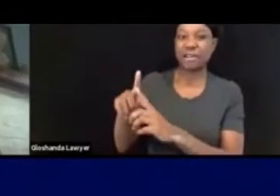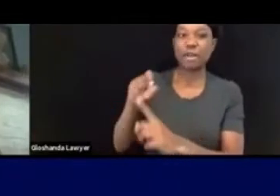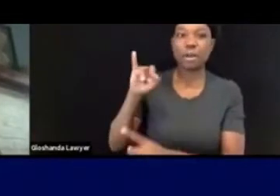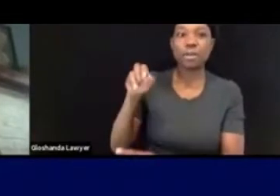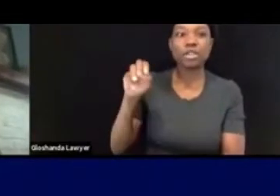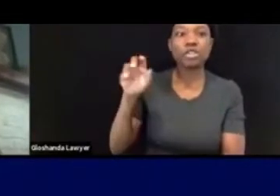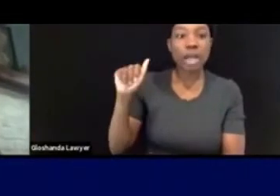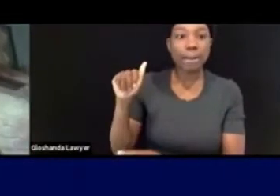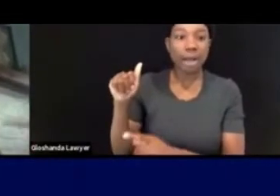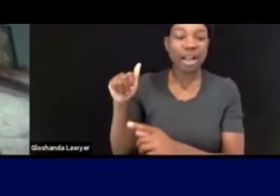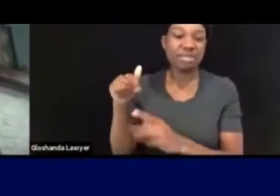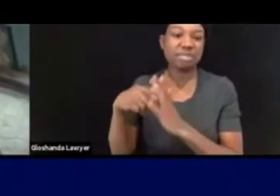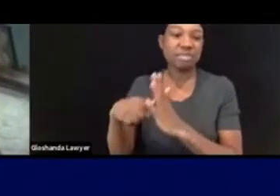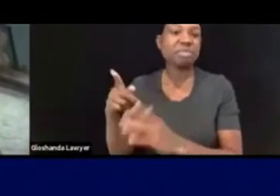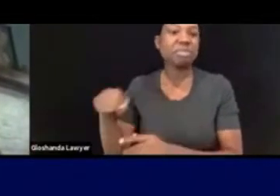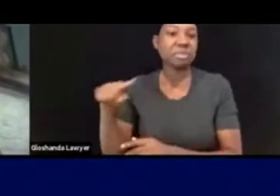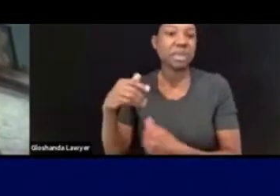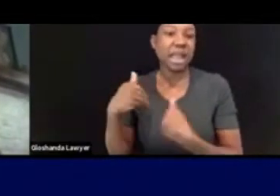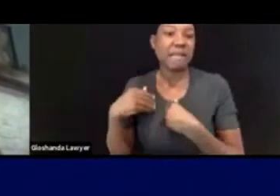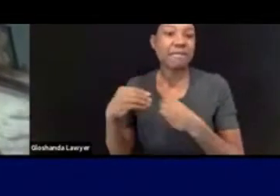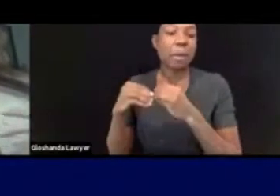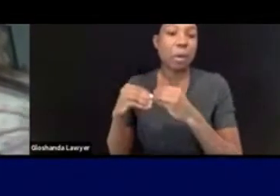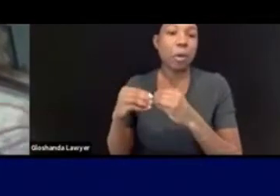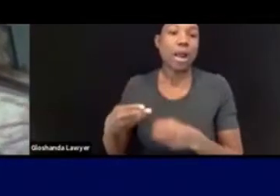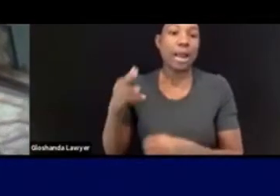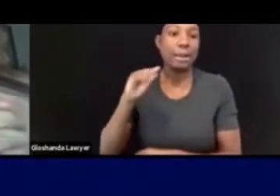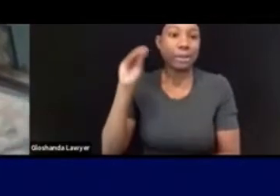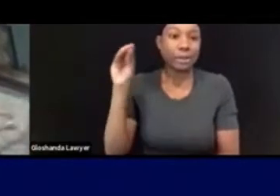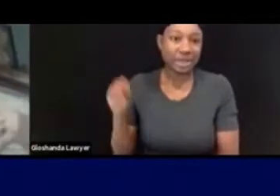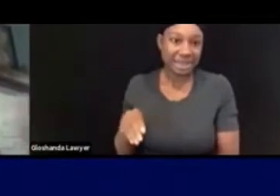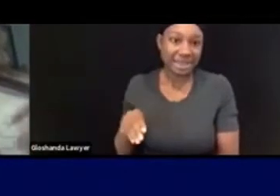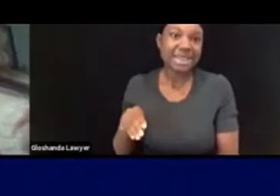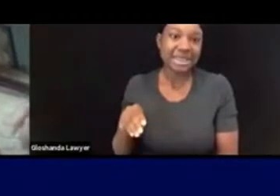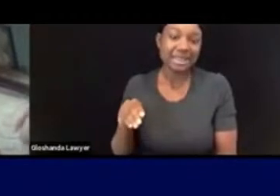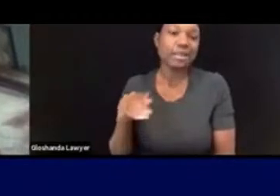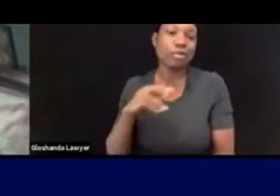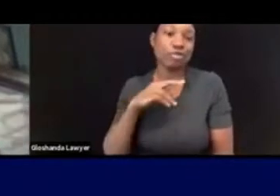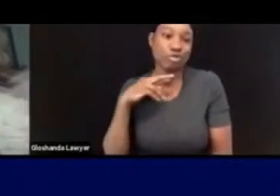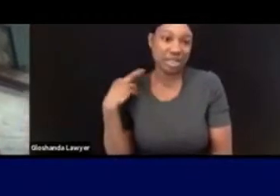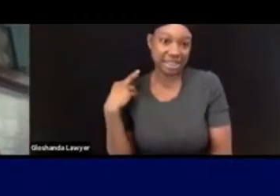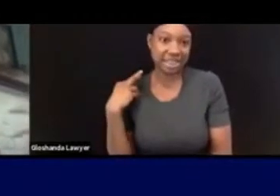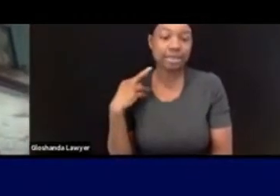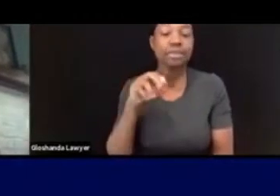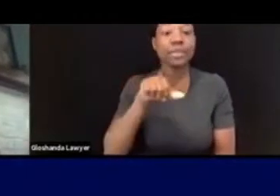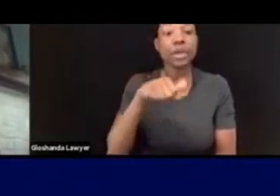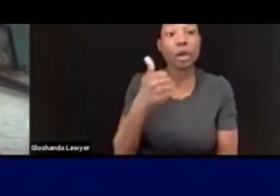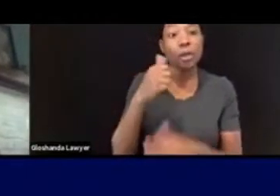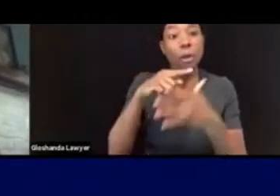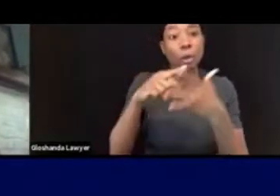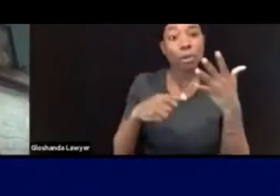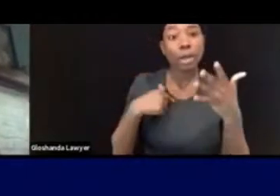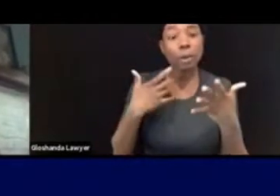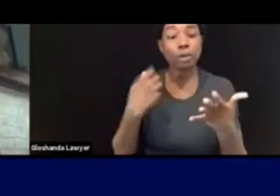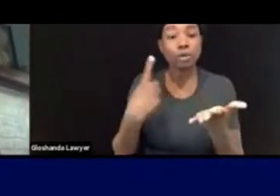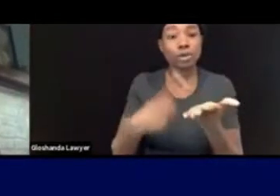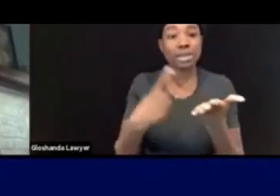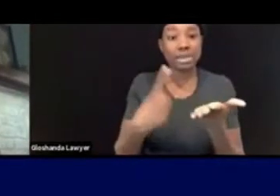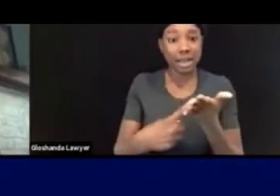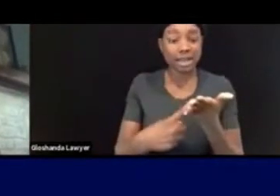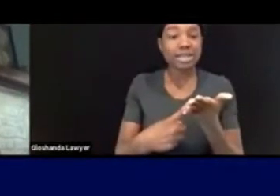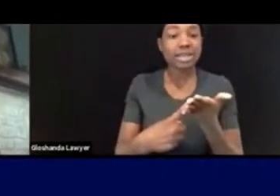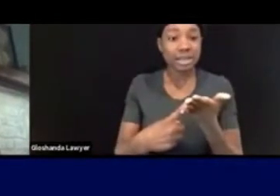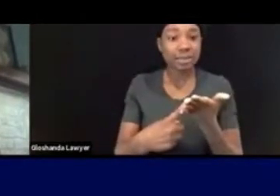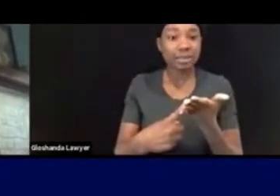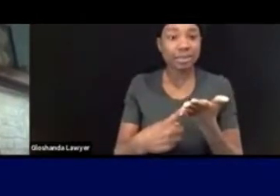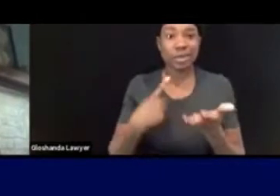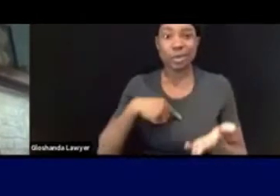few points that I just want to real quickly go over. With this greater risk in mind, I think it's time we look back at some of the